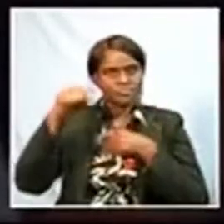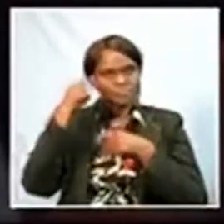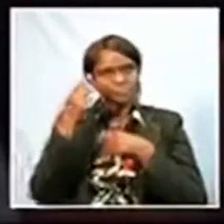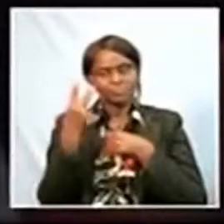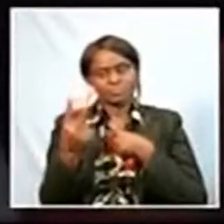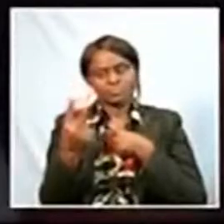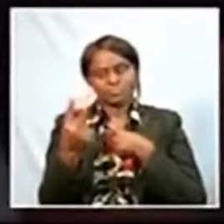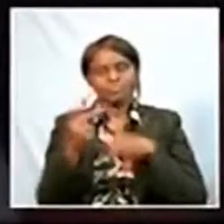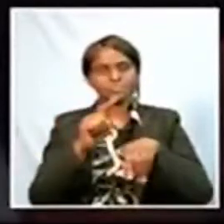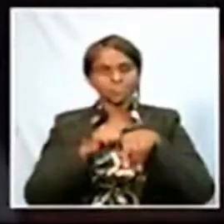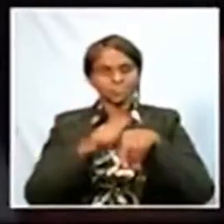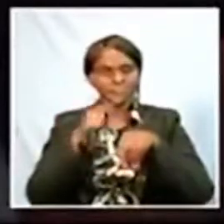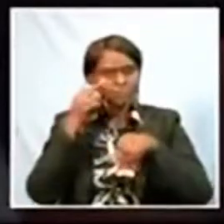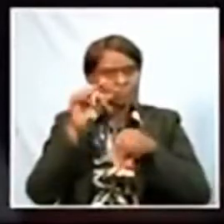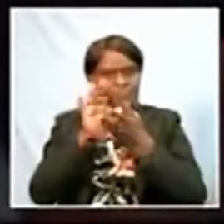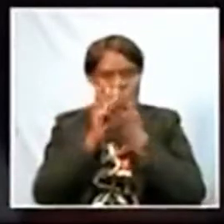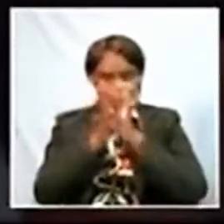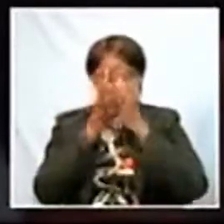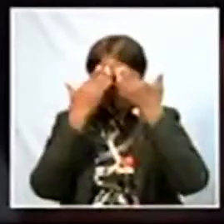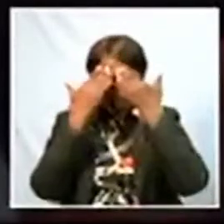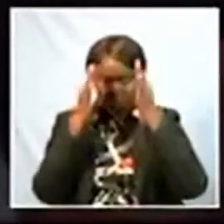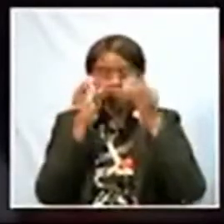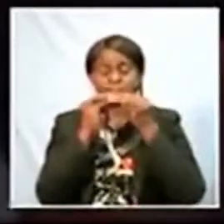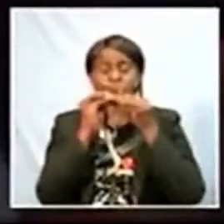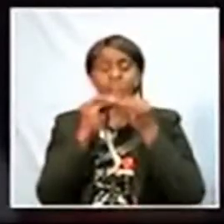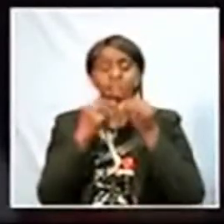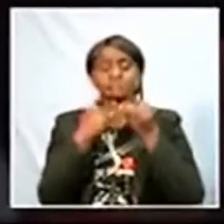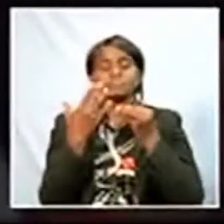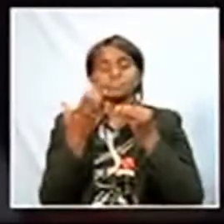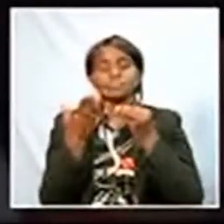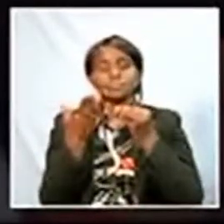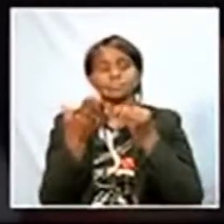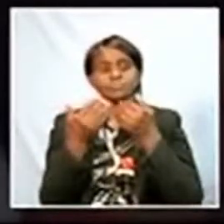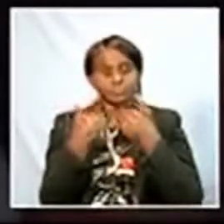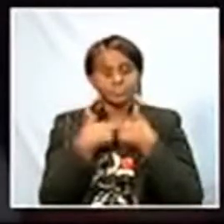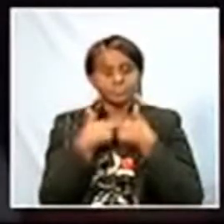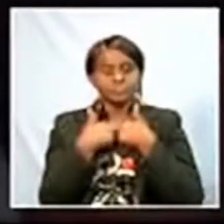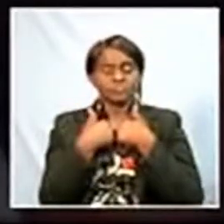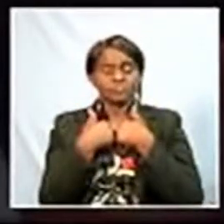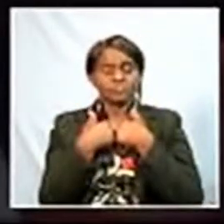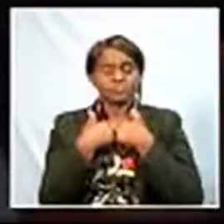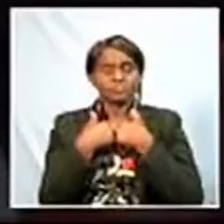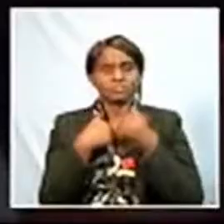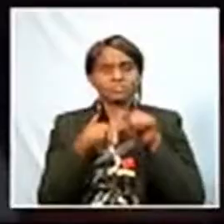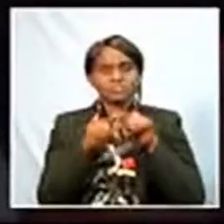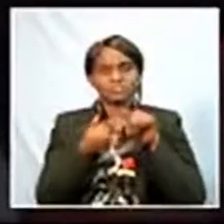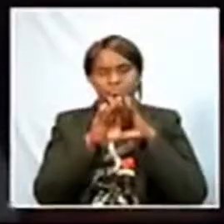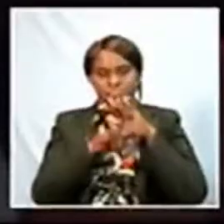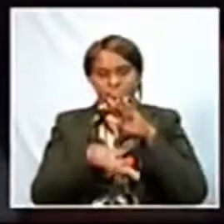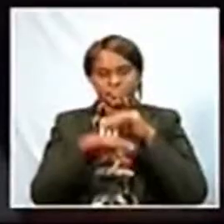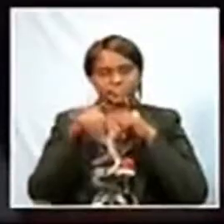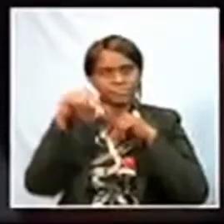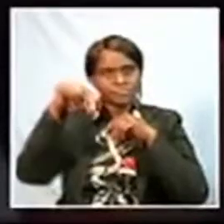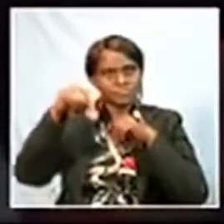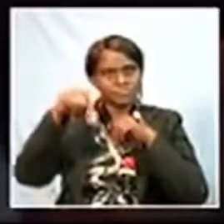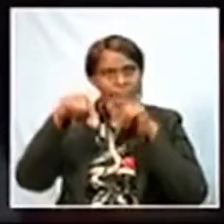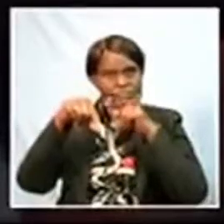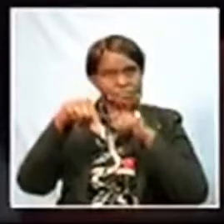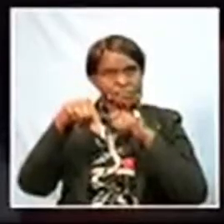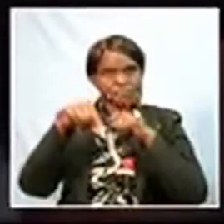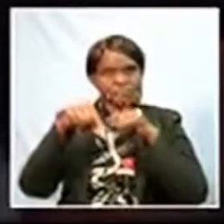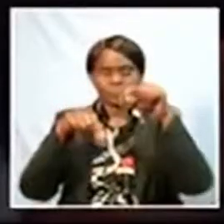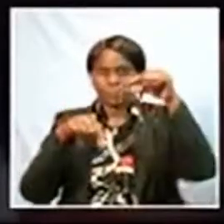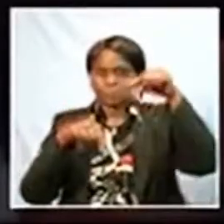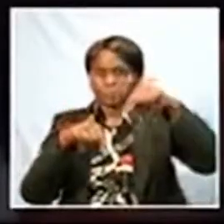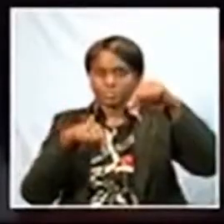So at the point of realization that they had underquoted the quantity, the